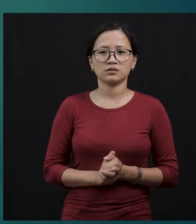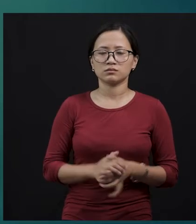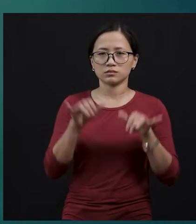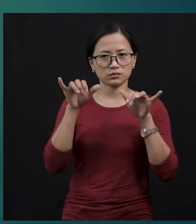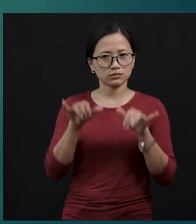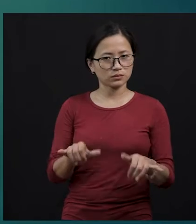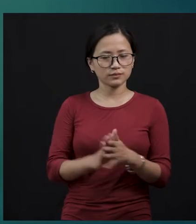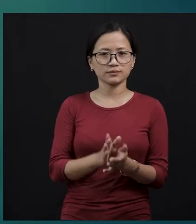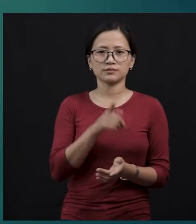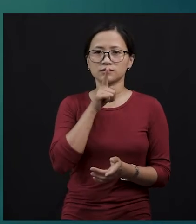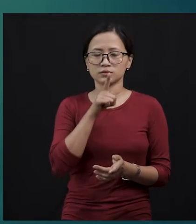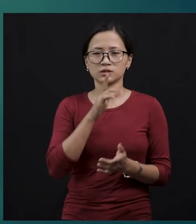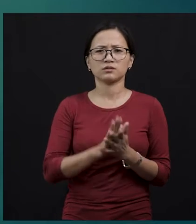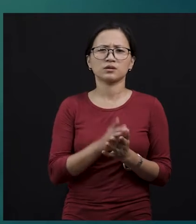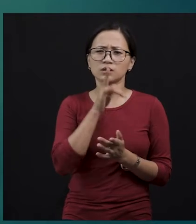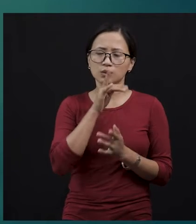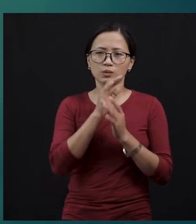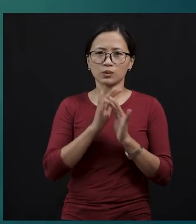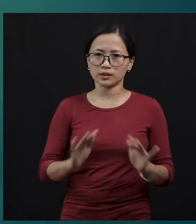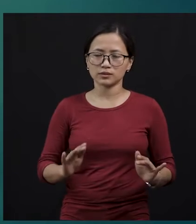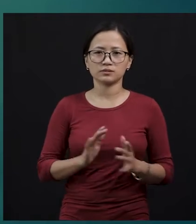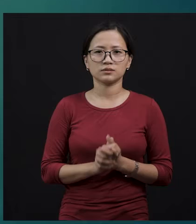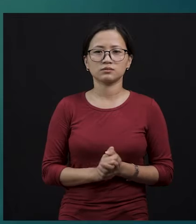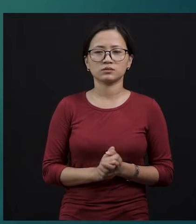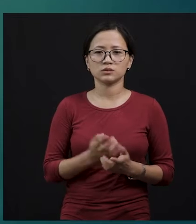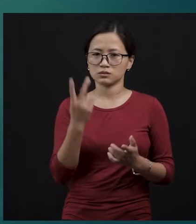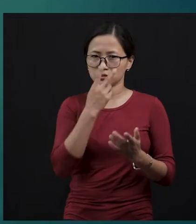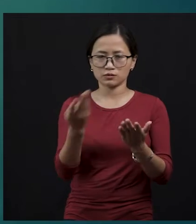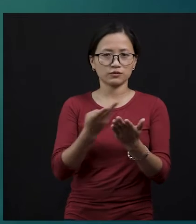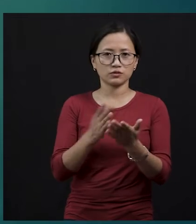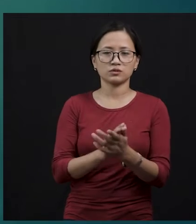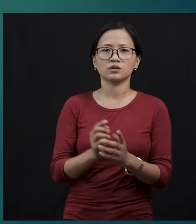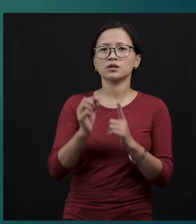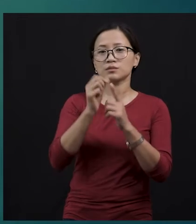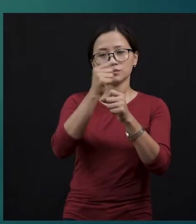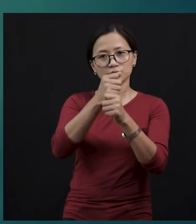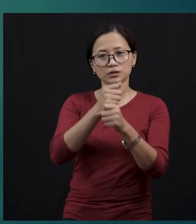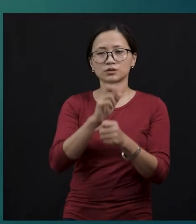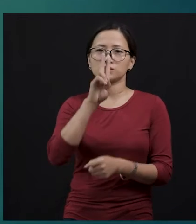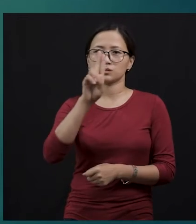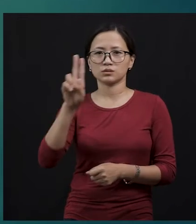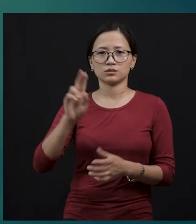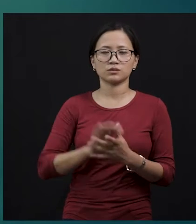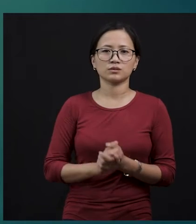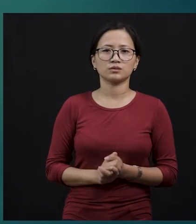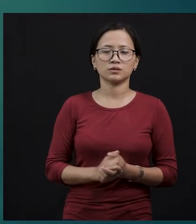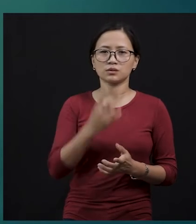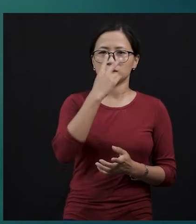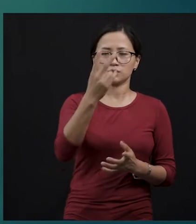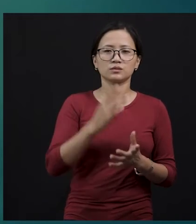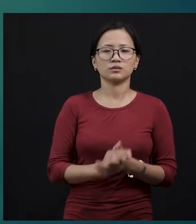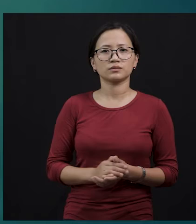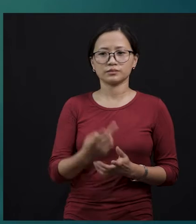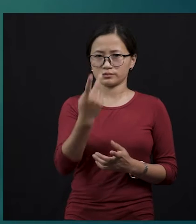stay silently, quietly. If you want to refer to your book, okay, fine, you can go to page number 22, or else you can just be looking